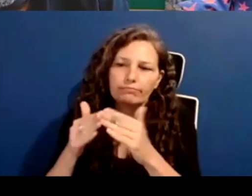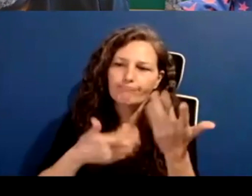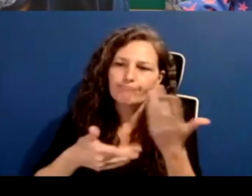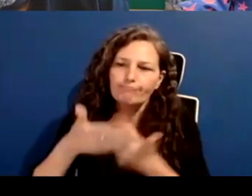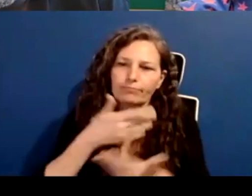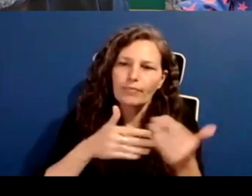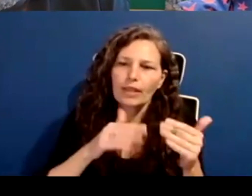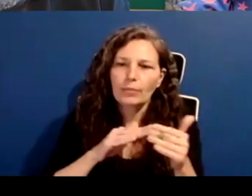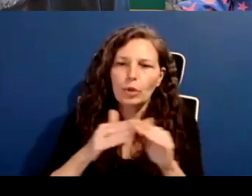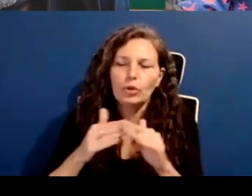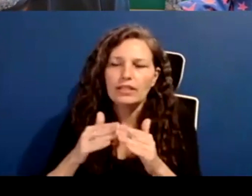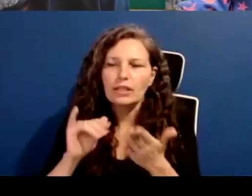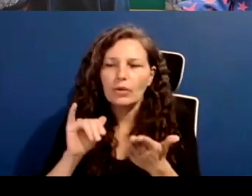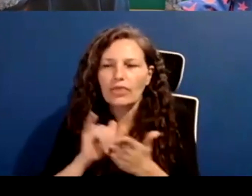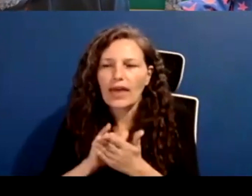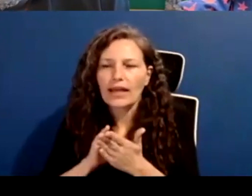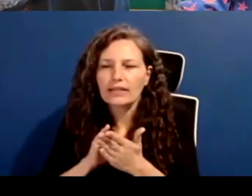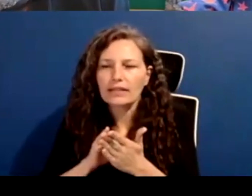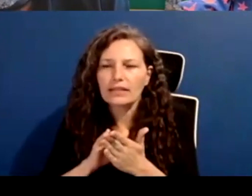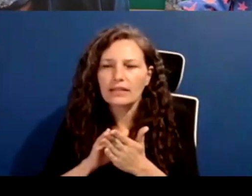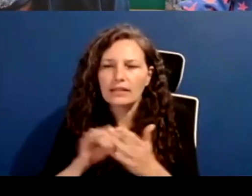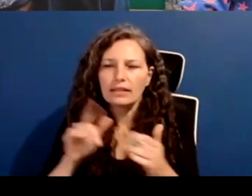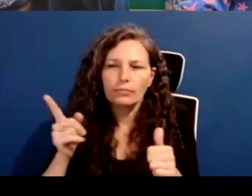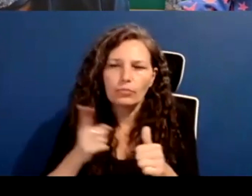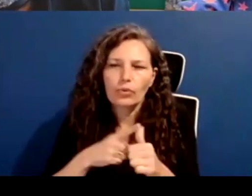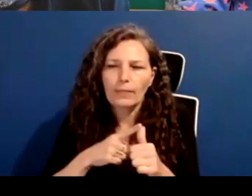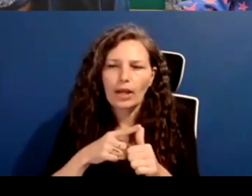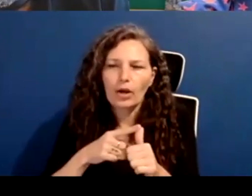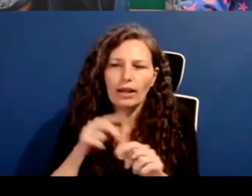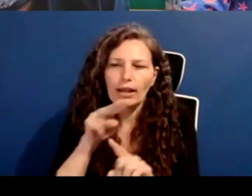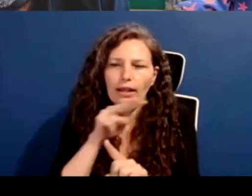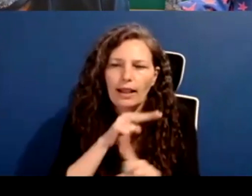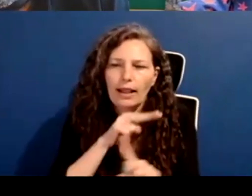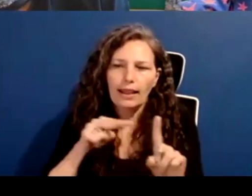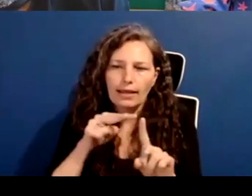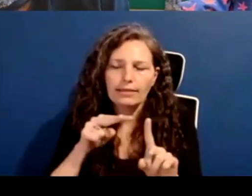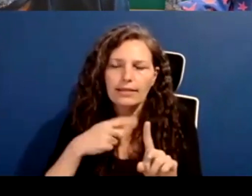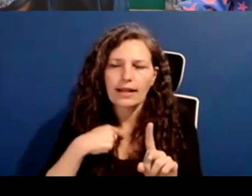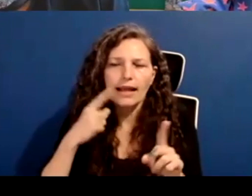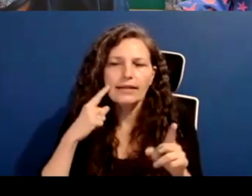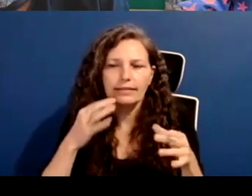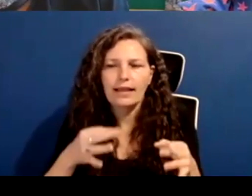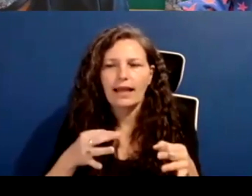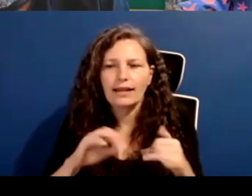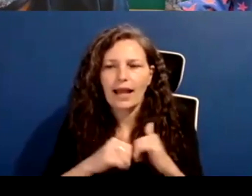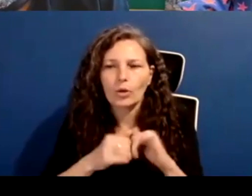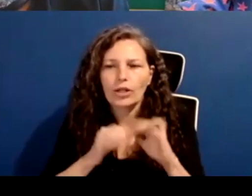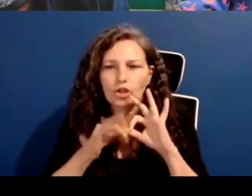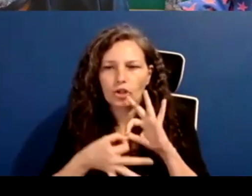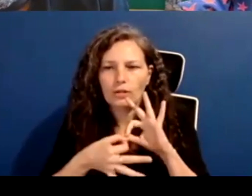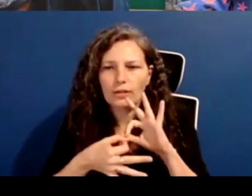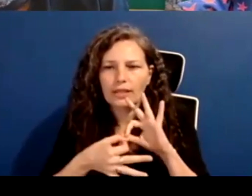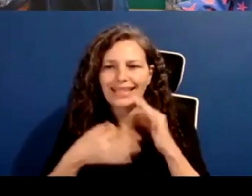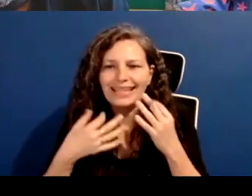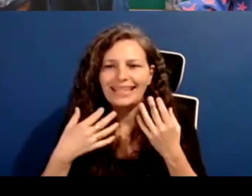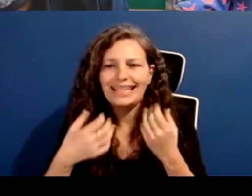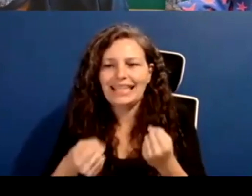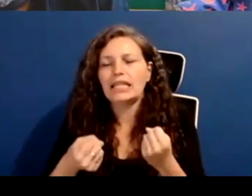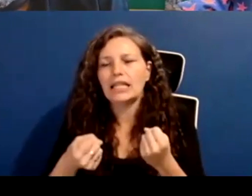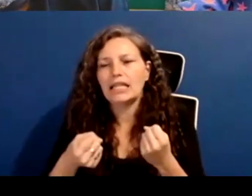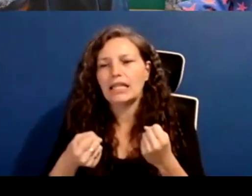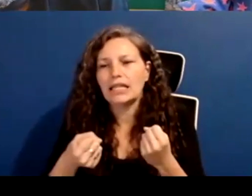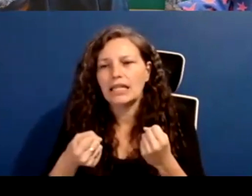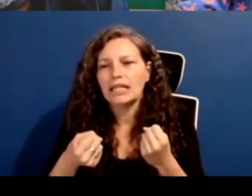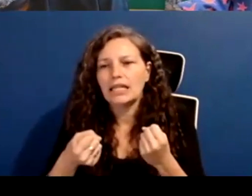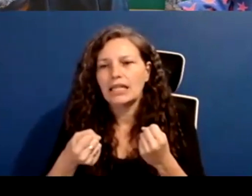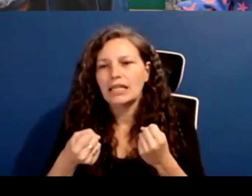that's the primary lens by which I choose to interpret the healing narratives, that it's not just about, as